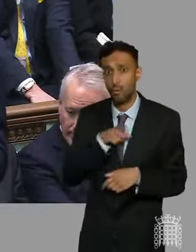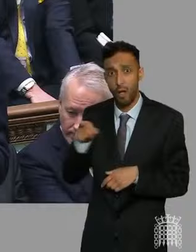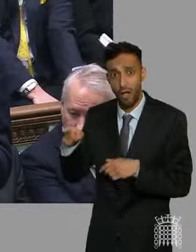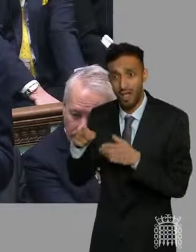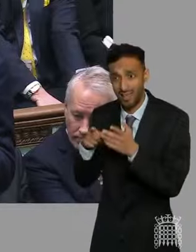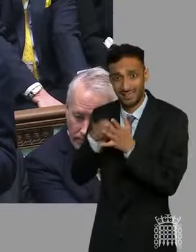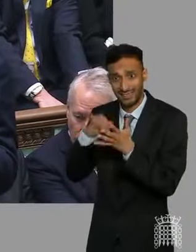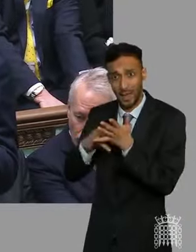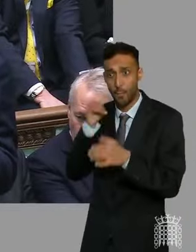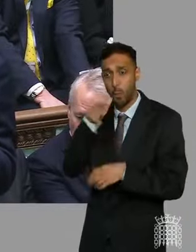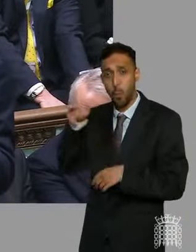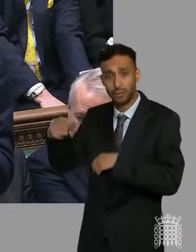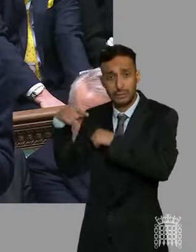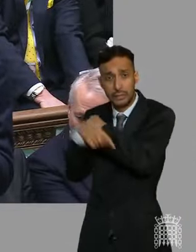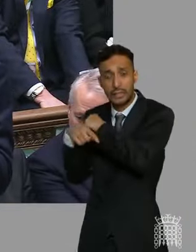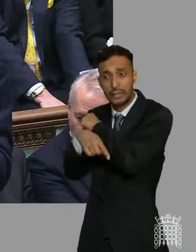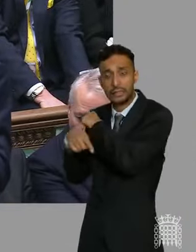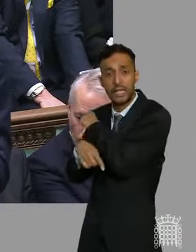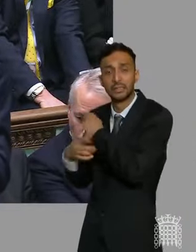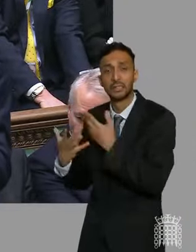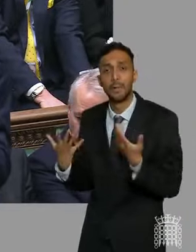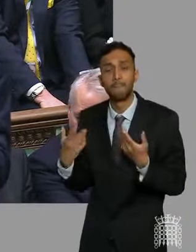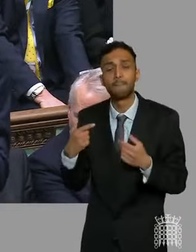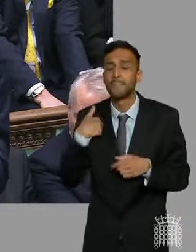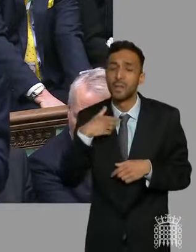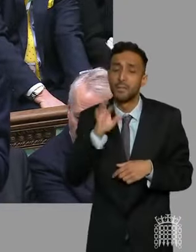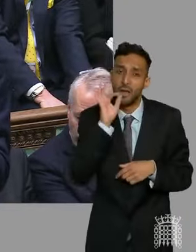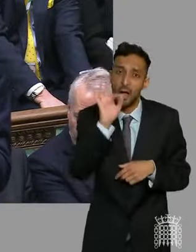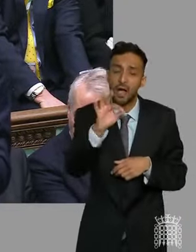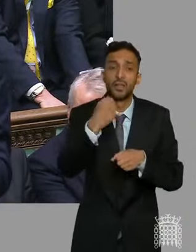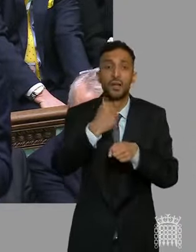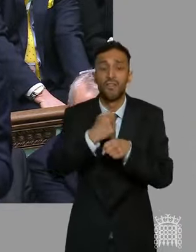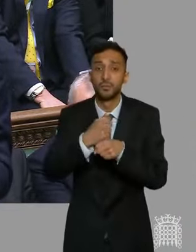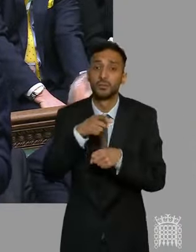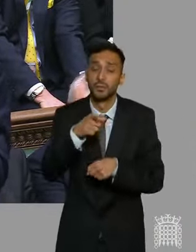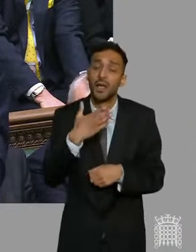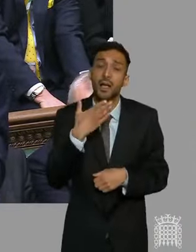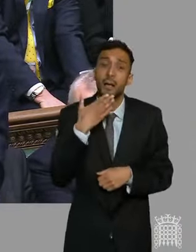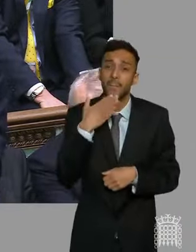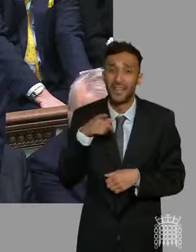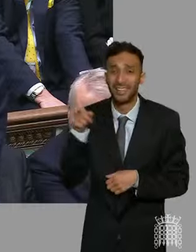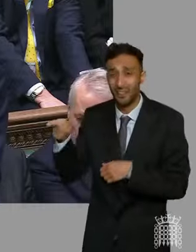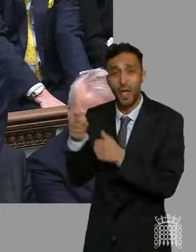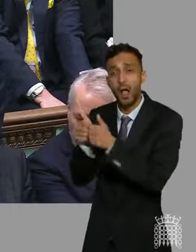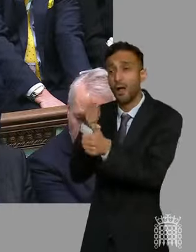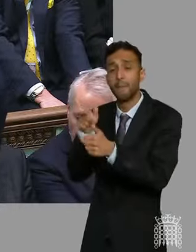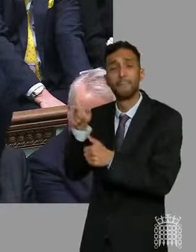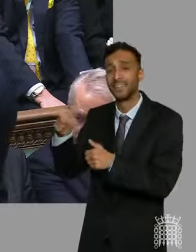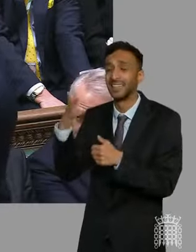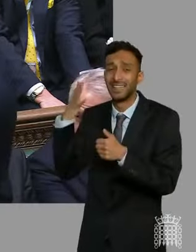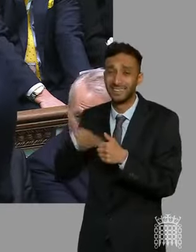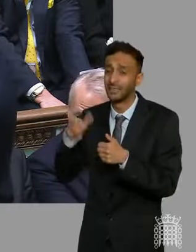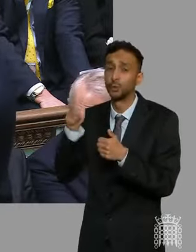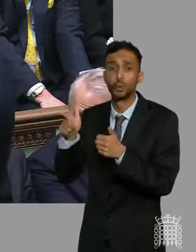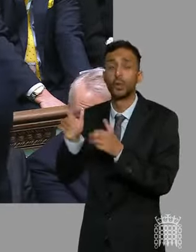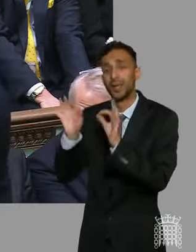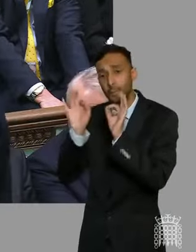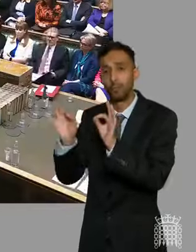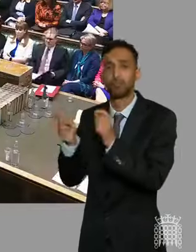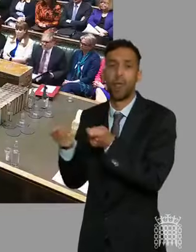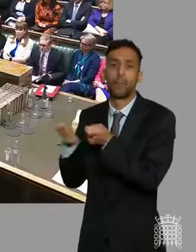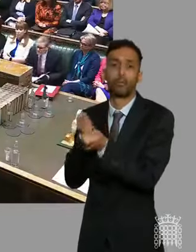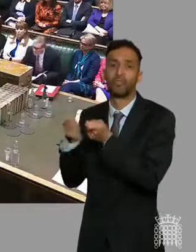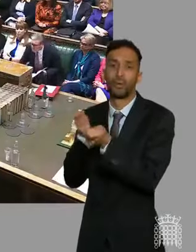just put this firm out of its misery, put it into special administration so we can sort out that mess and the mess that lot